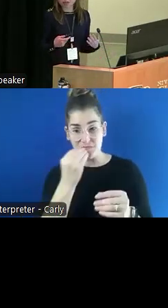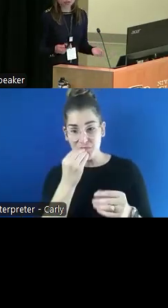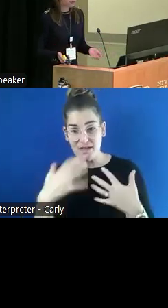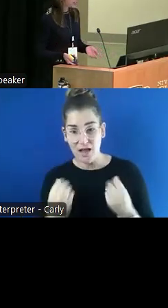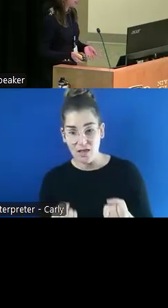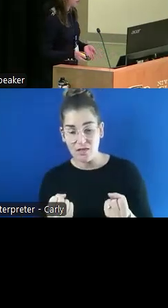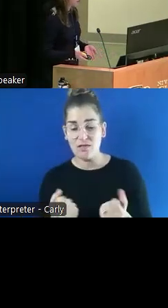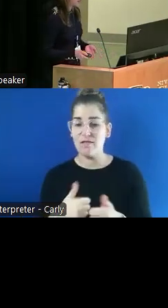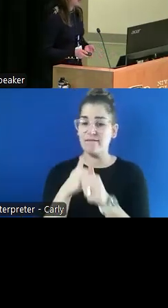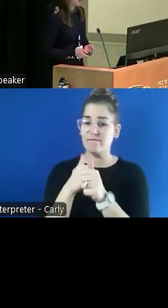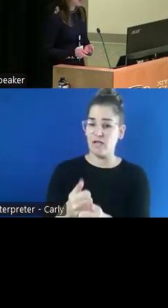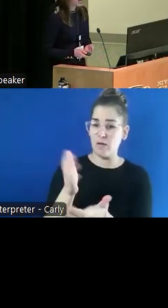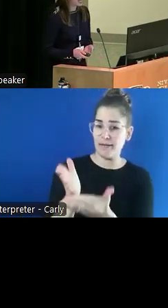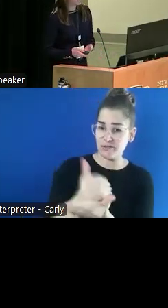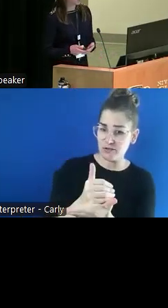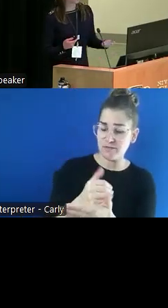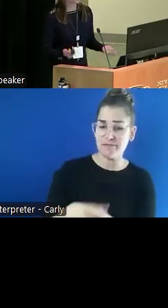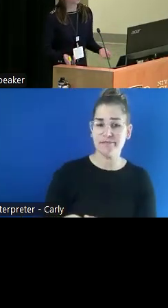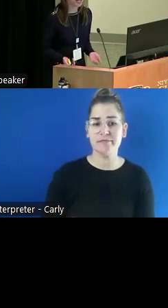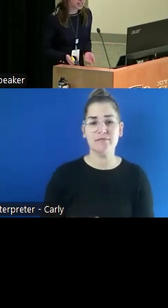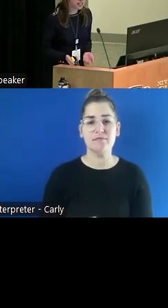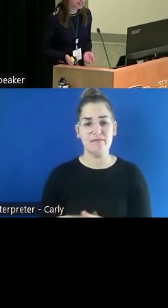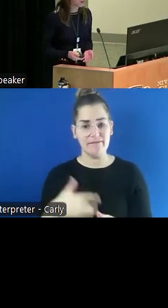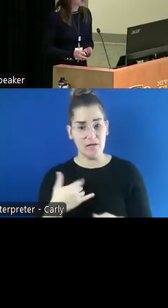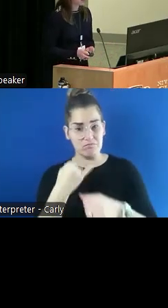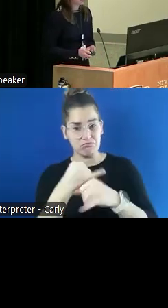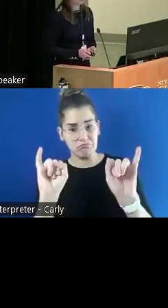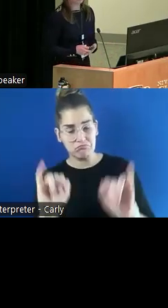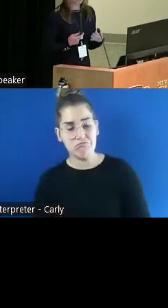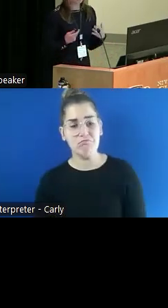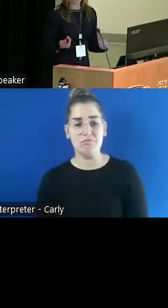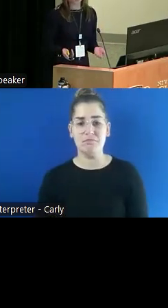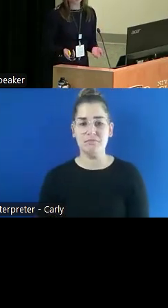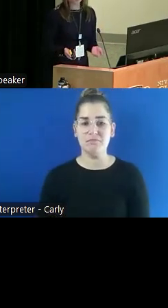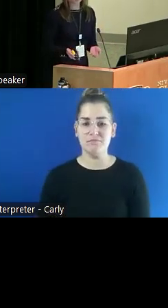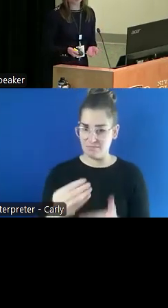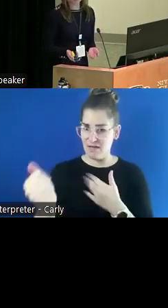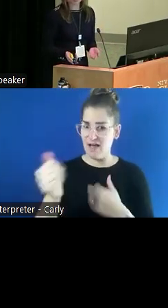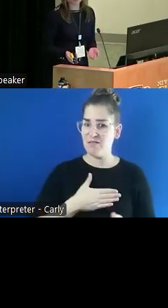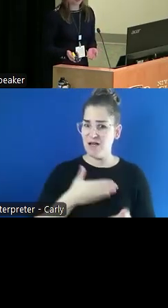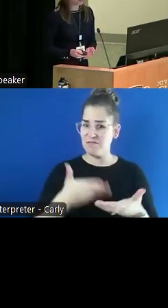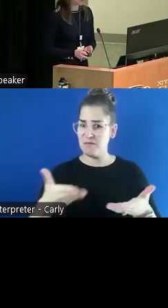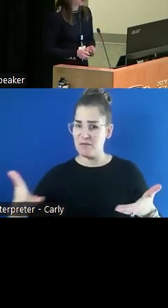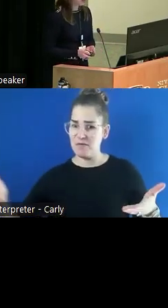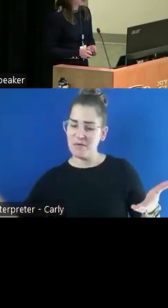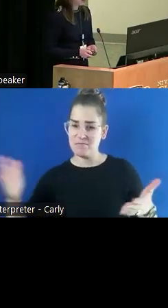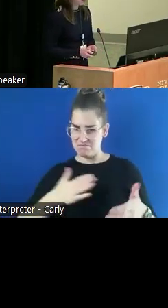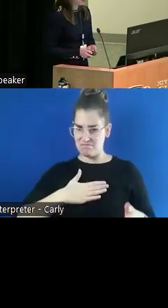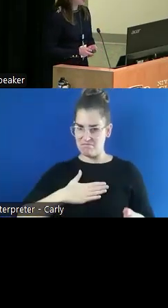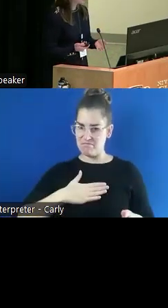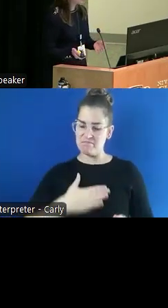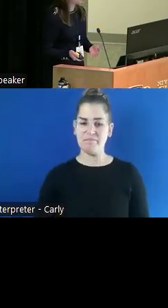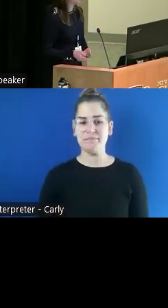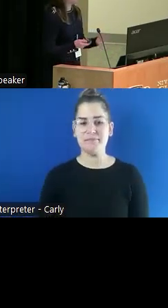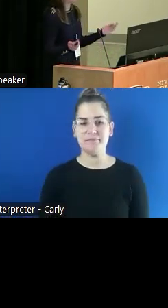to a food budget, I can have a sense of independence because I'm buying my own ingredients to make my meals. The